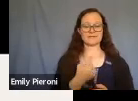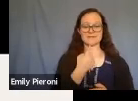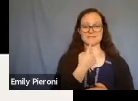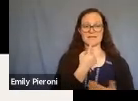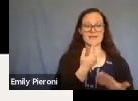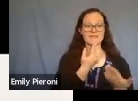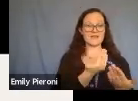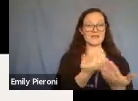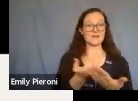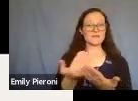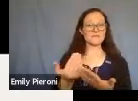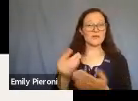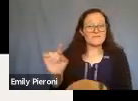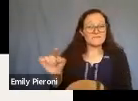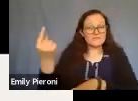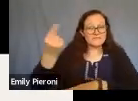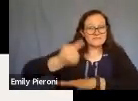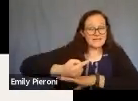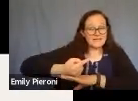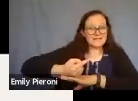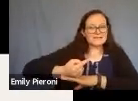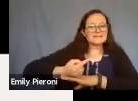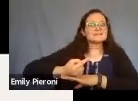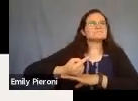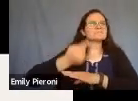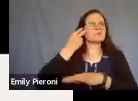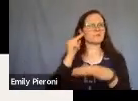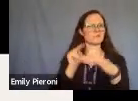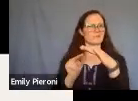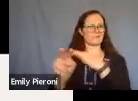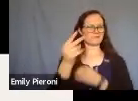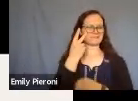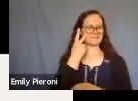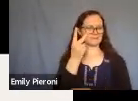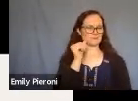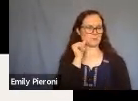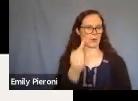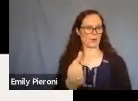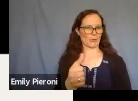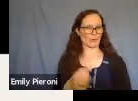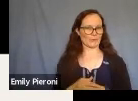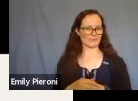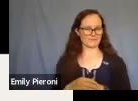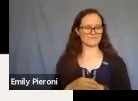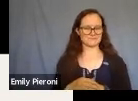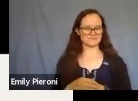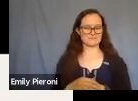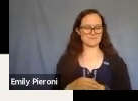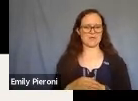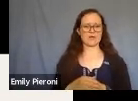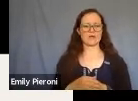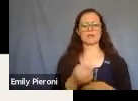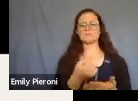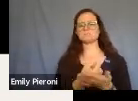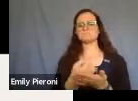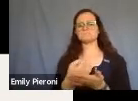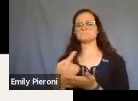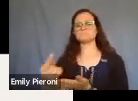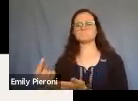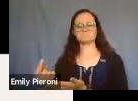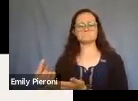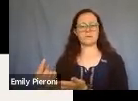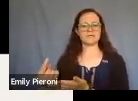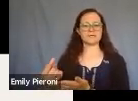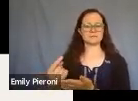first day, and we really look forward to seeing you tomorrow and throughout the rest of our Animas and San